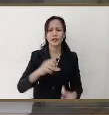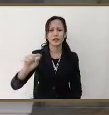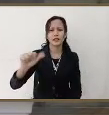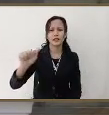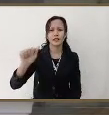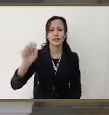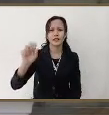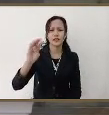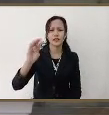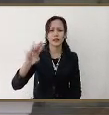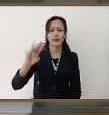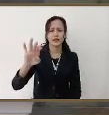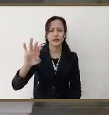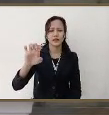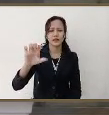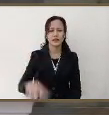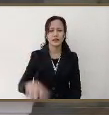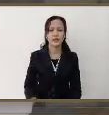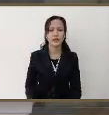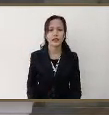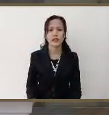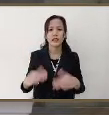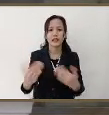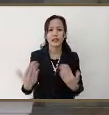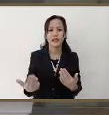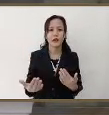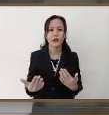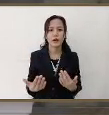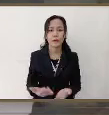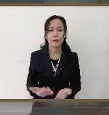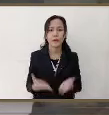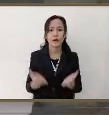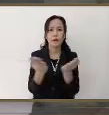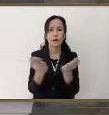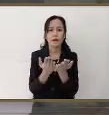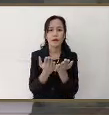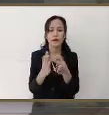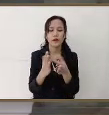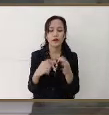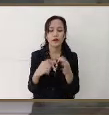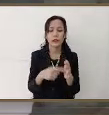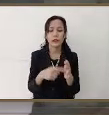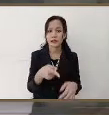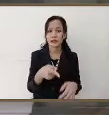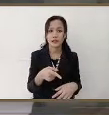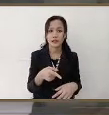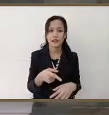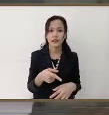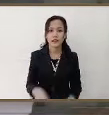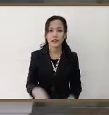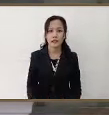book, ang 2 Samuel po, the book of 2 Samuel ay devoted po ito